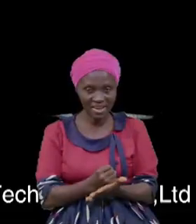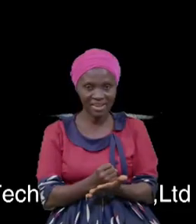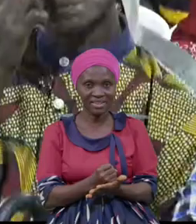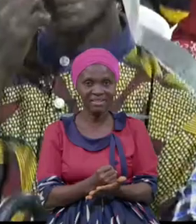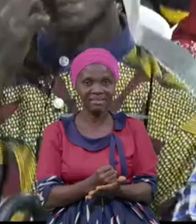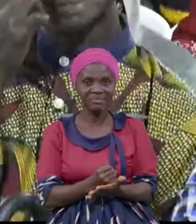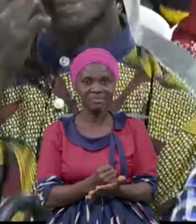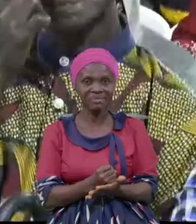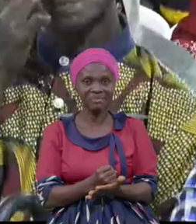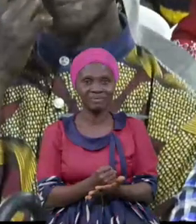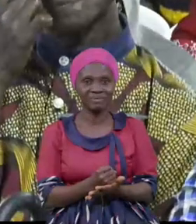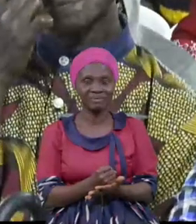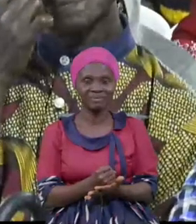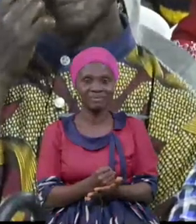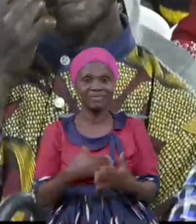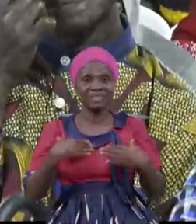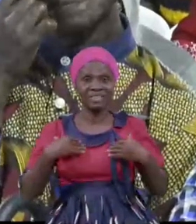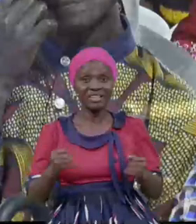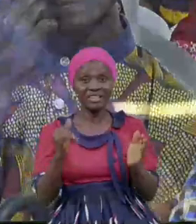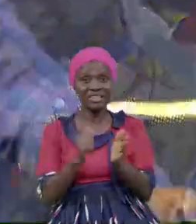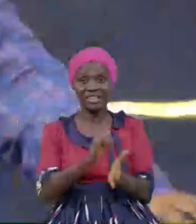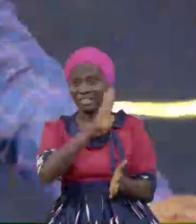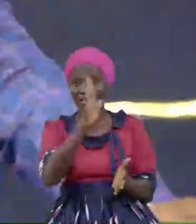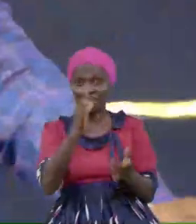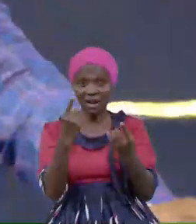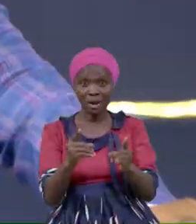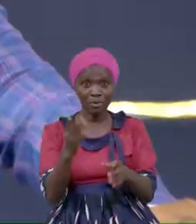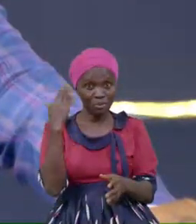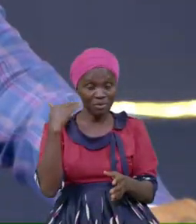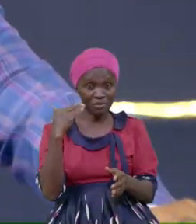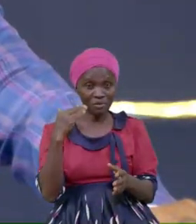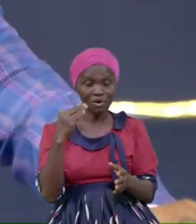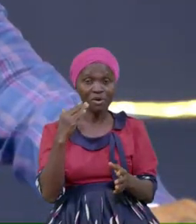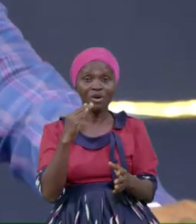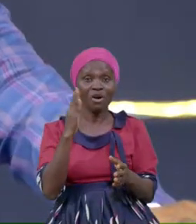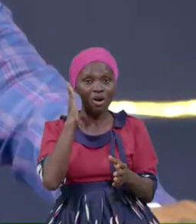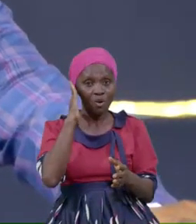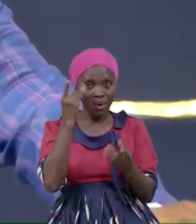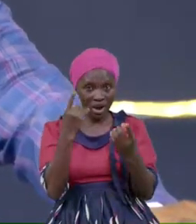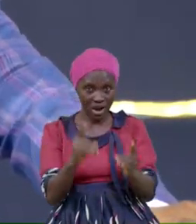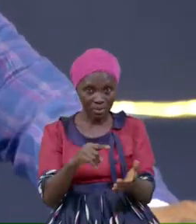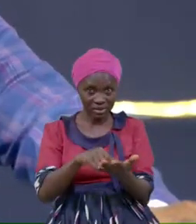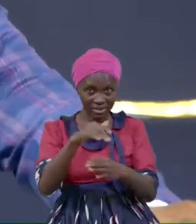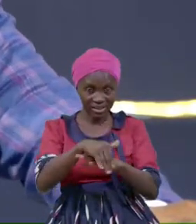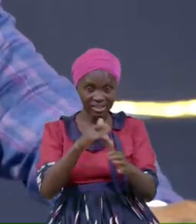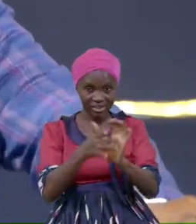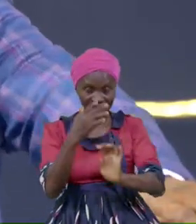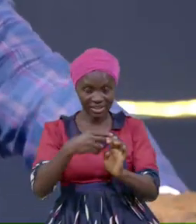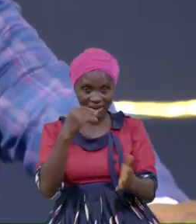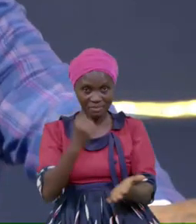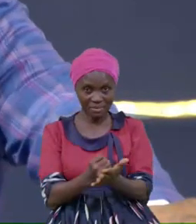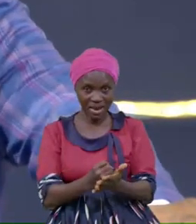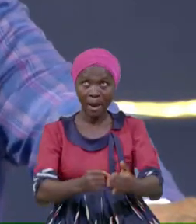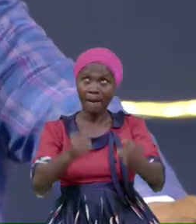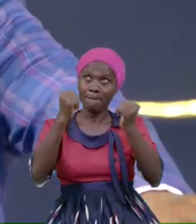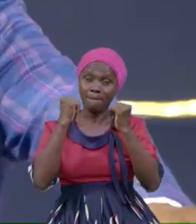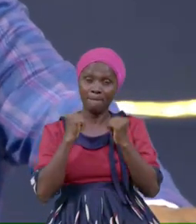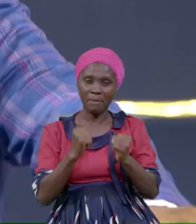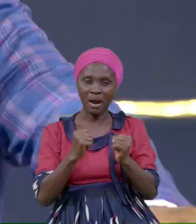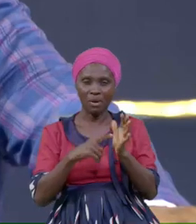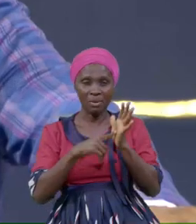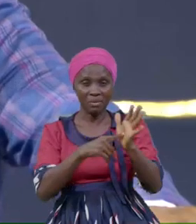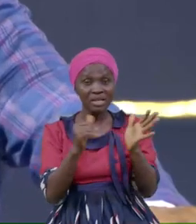Healing that never happened before is happening tonight. Power manifestation that never